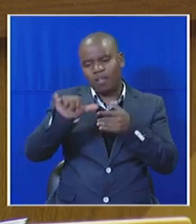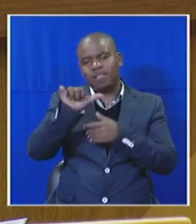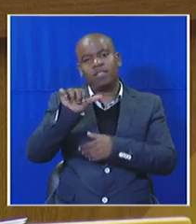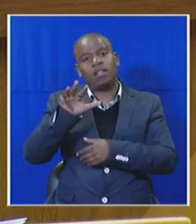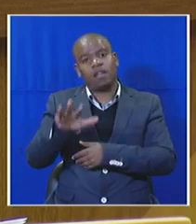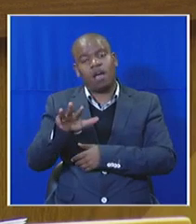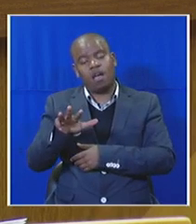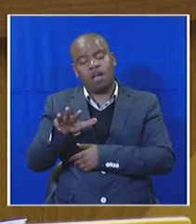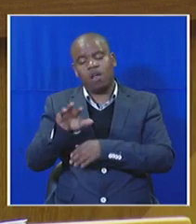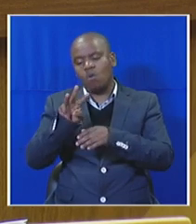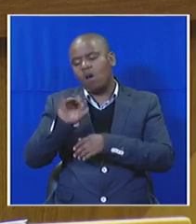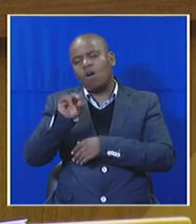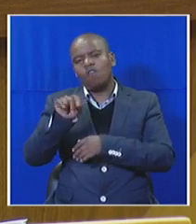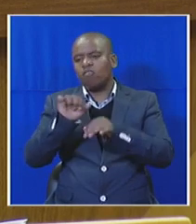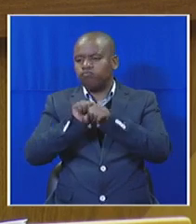with Wi-Fi.